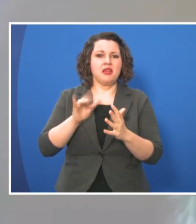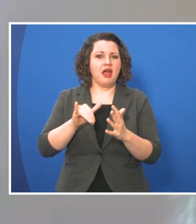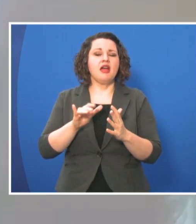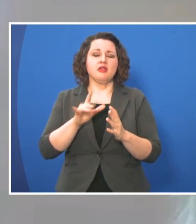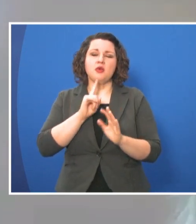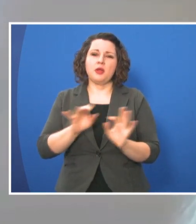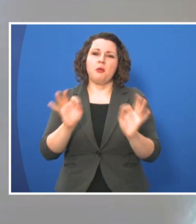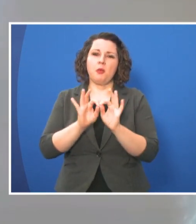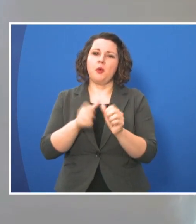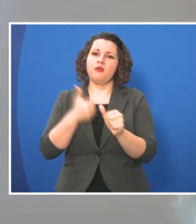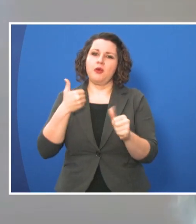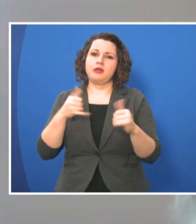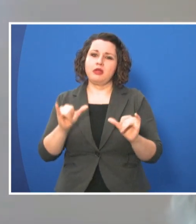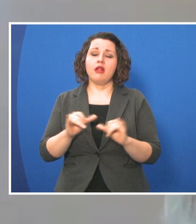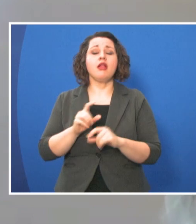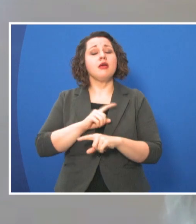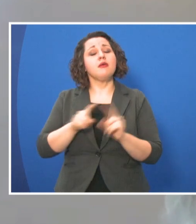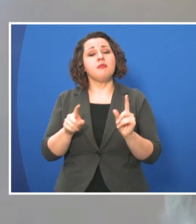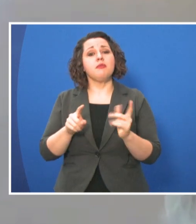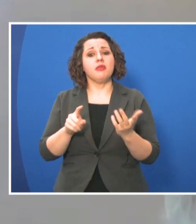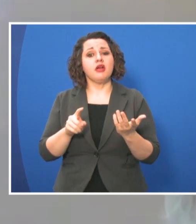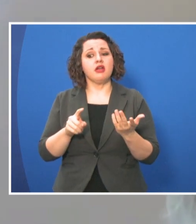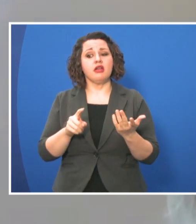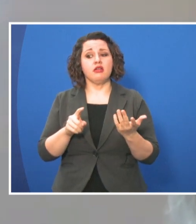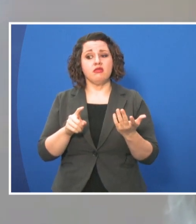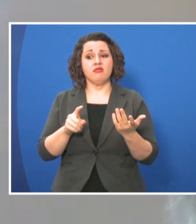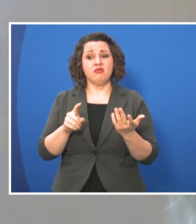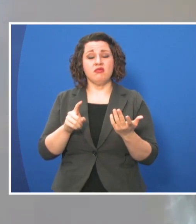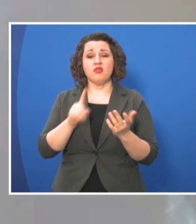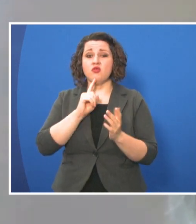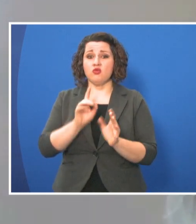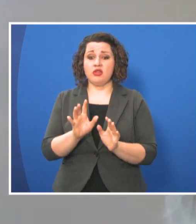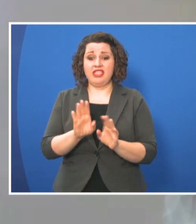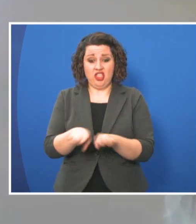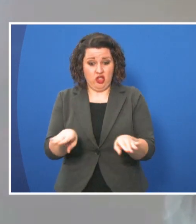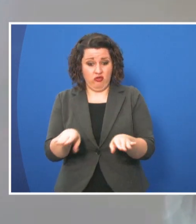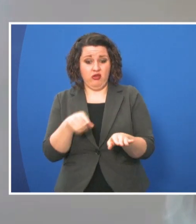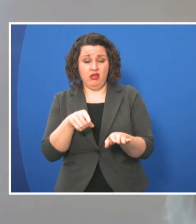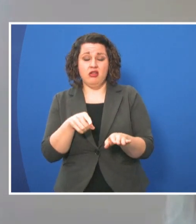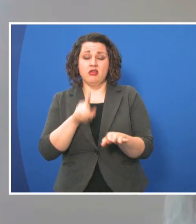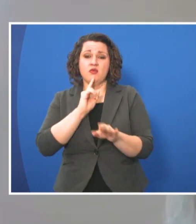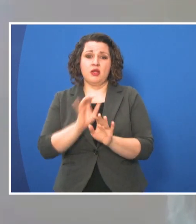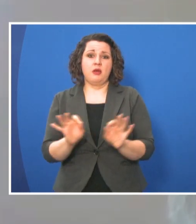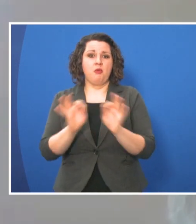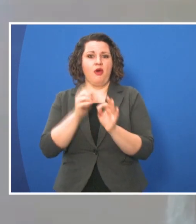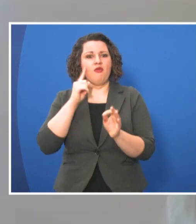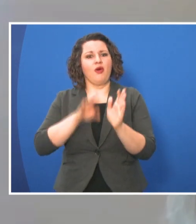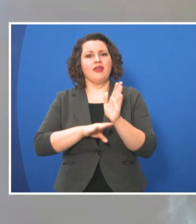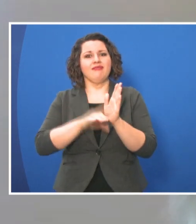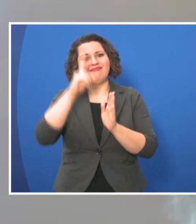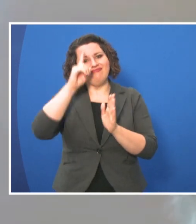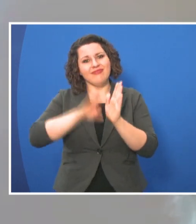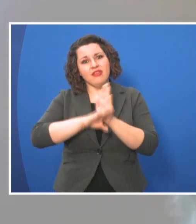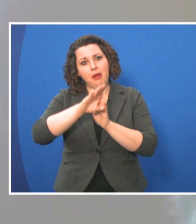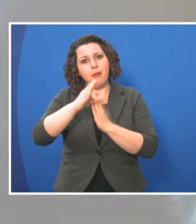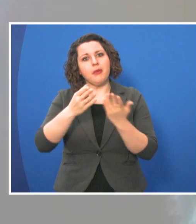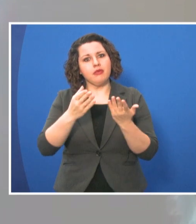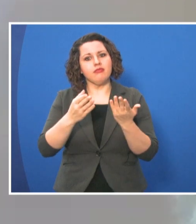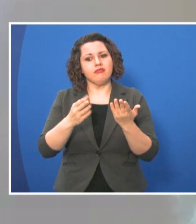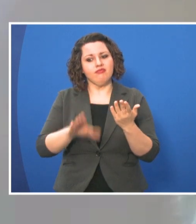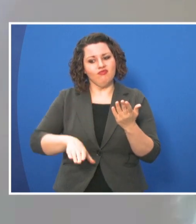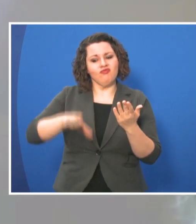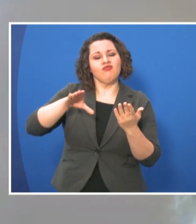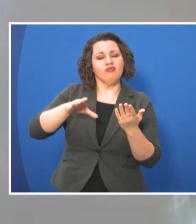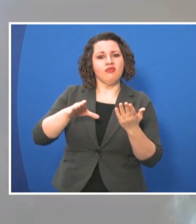But I do think we recognize that there's a lot of important things for children as part of their development and growth that we need to start